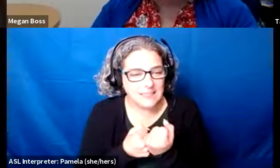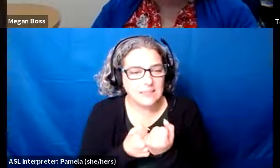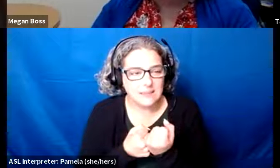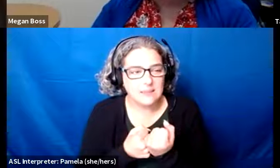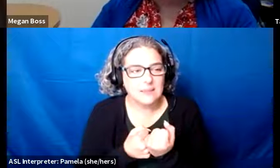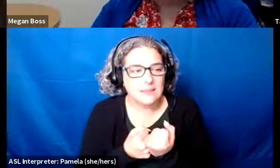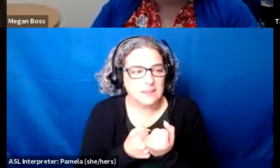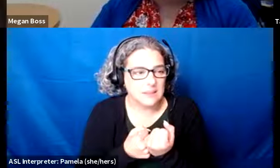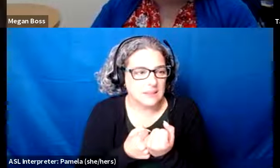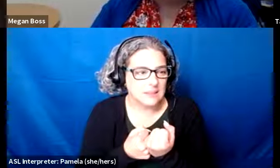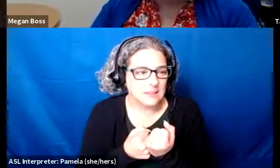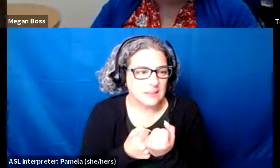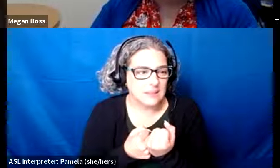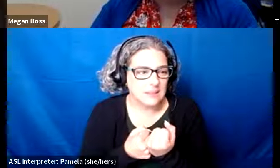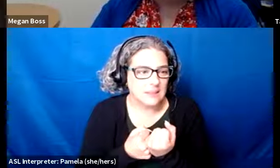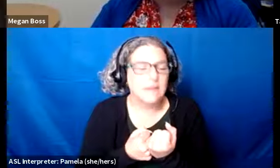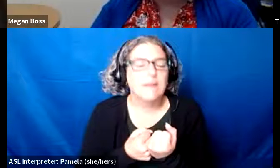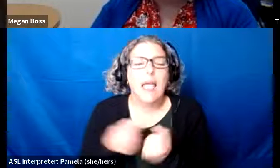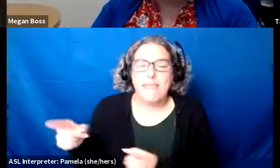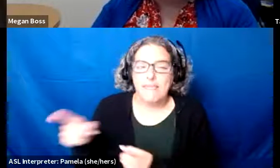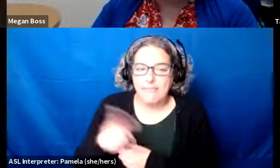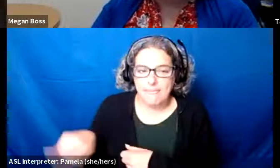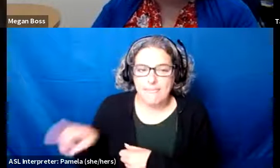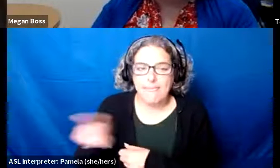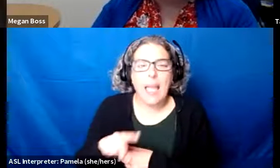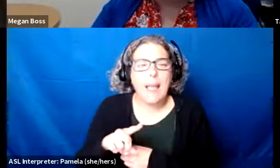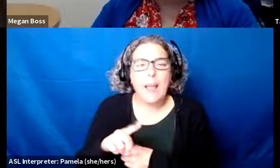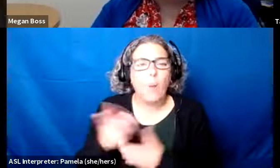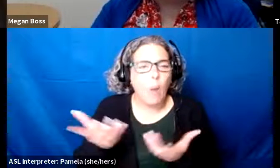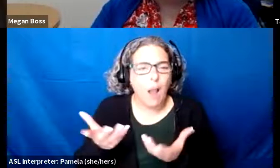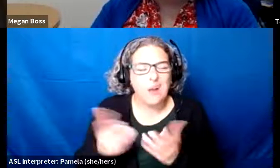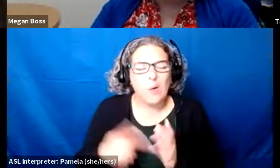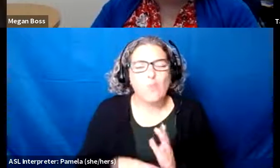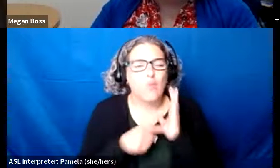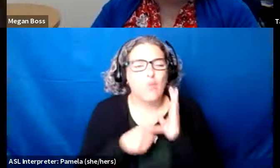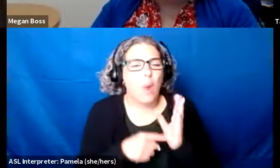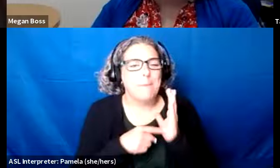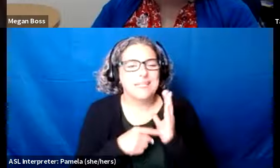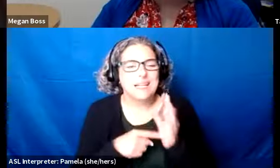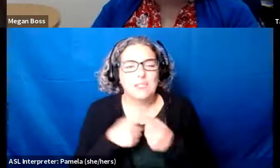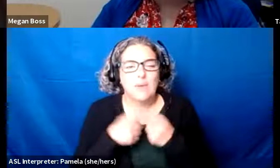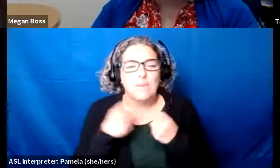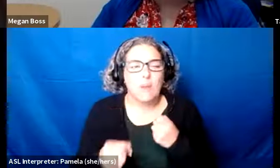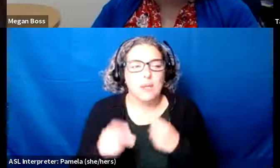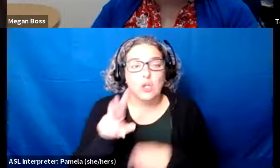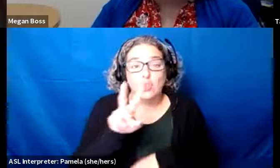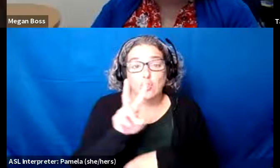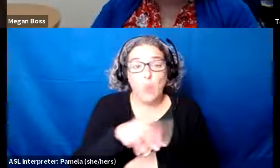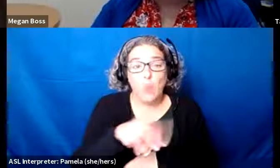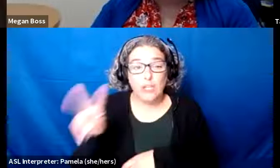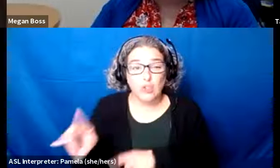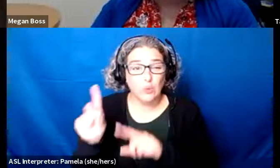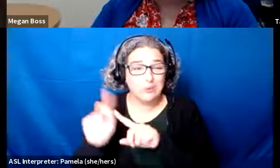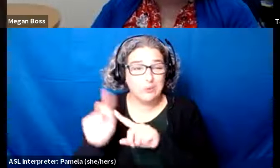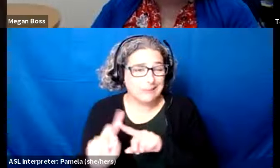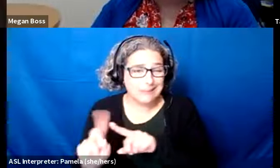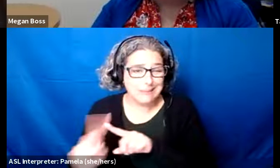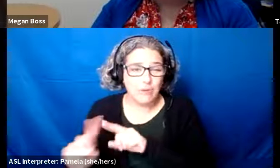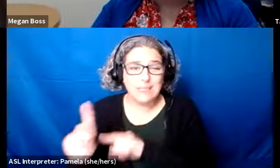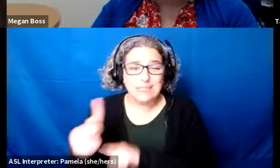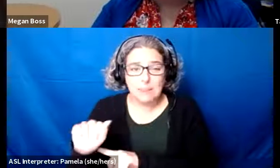which is representatives from 22 disability